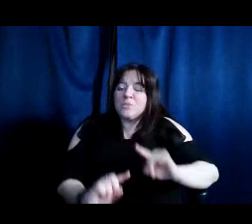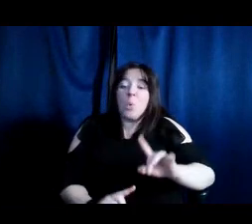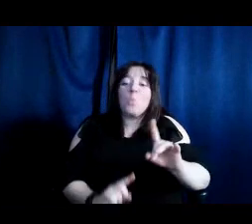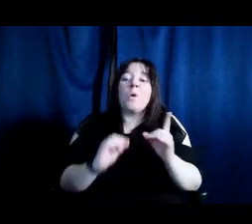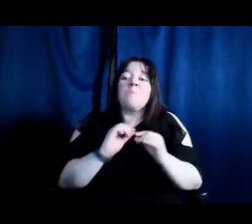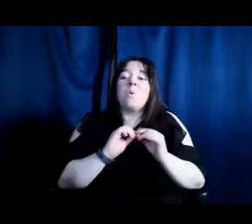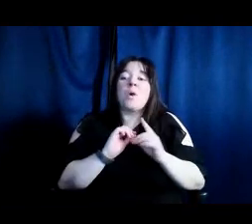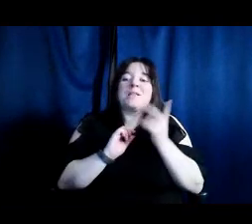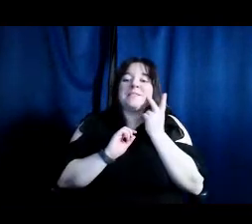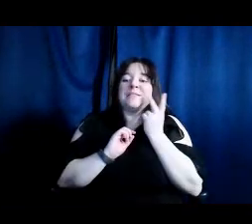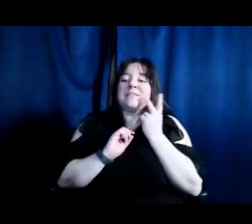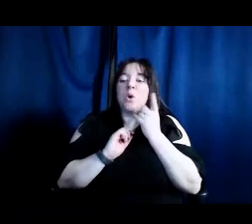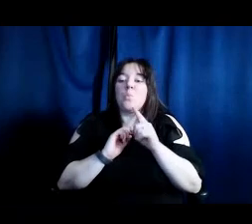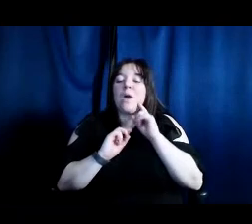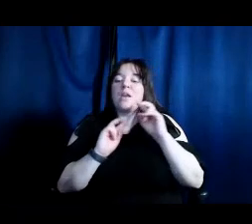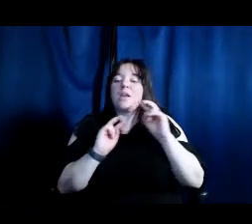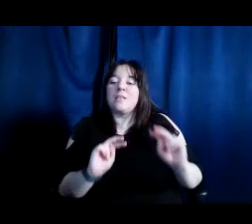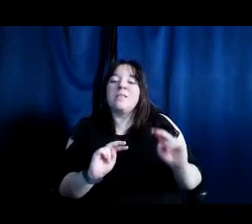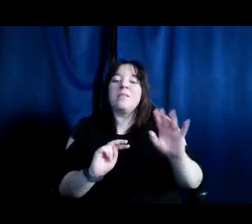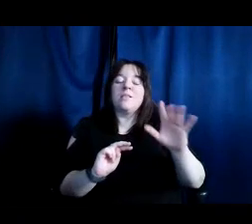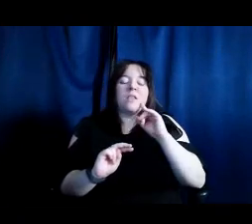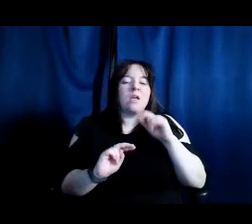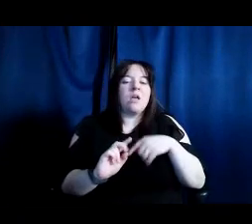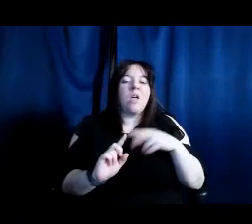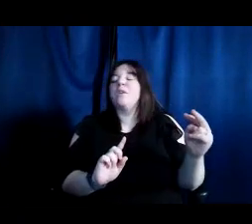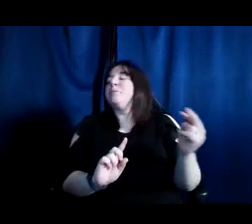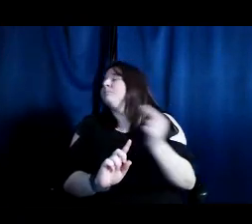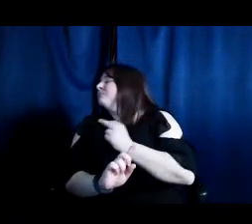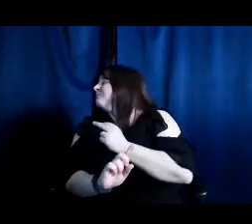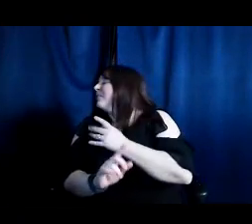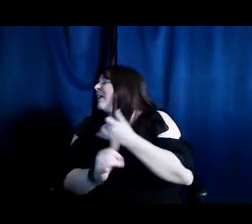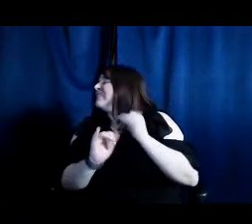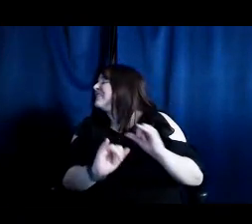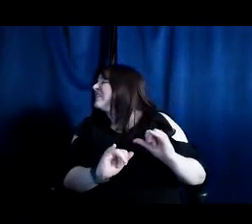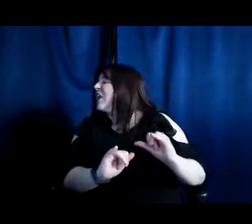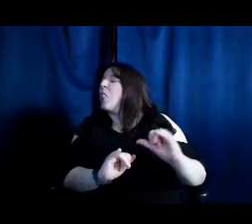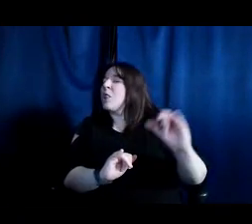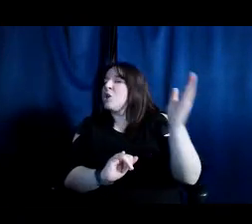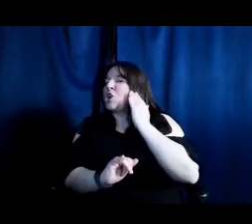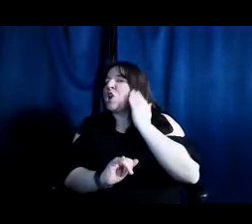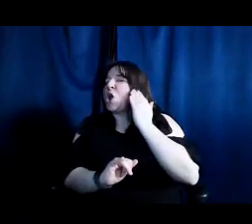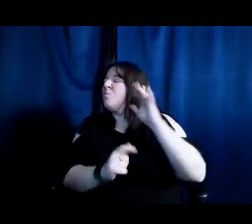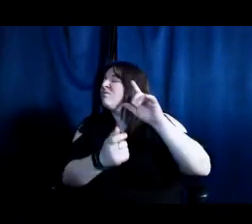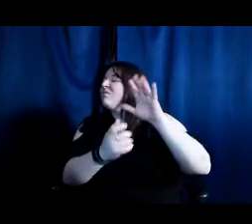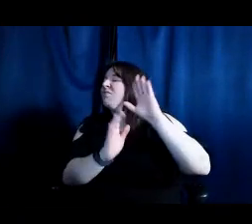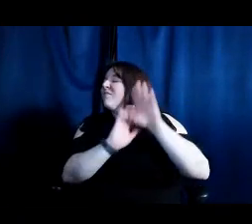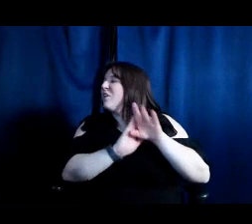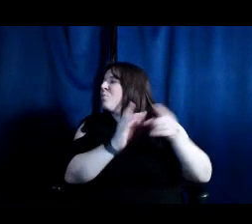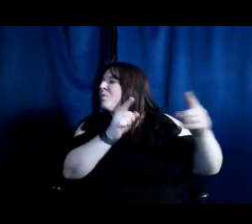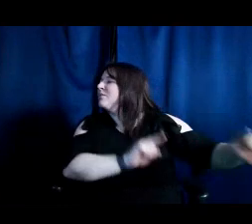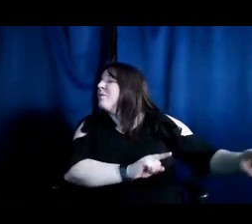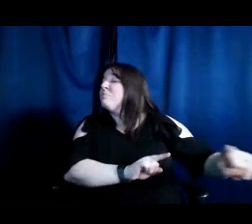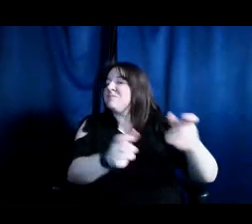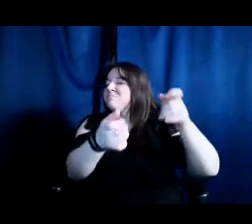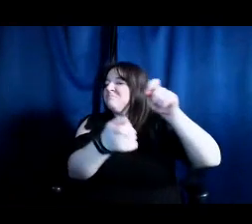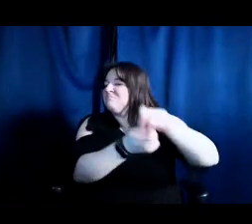in. I could look away and totally get an understanding of the video, very detailed.